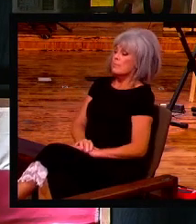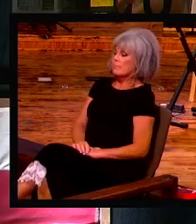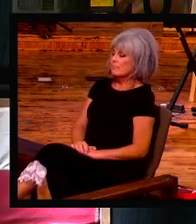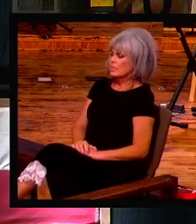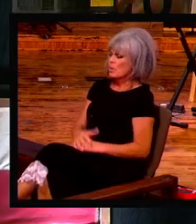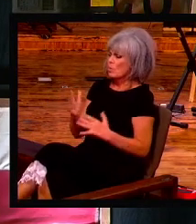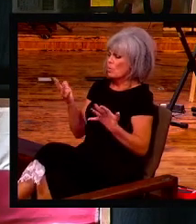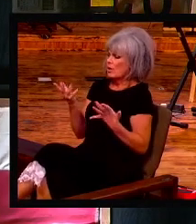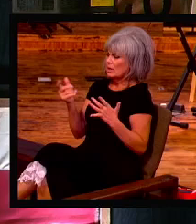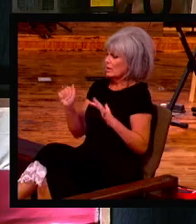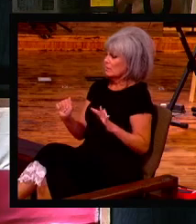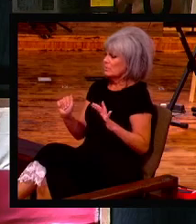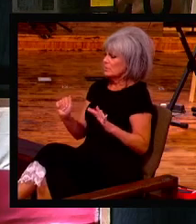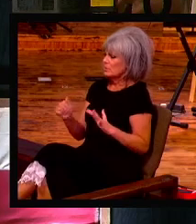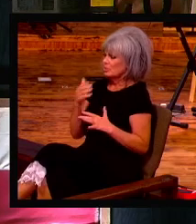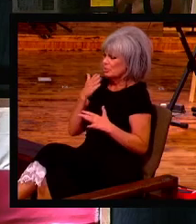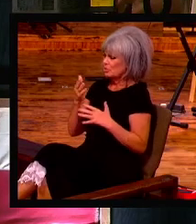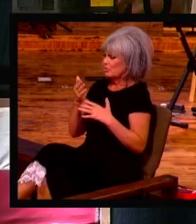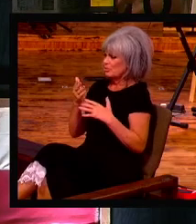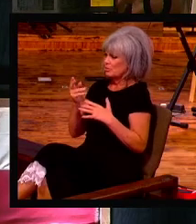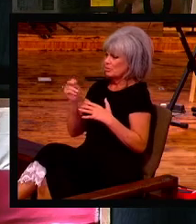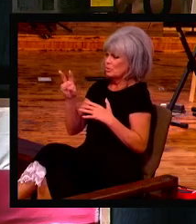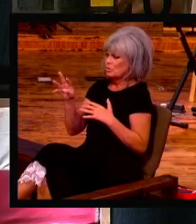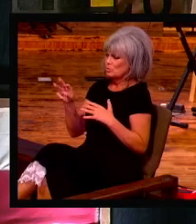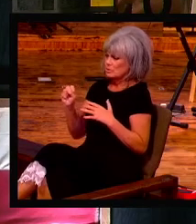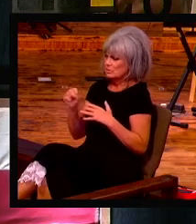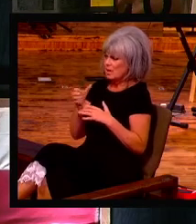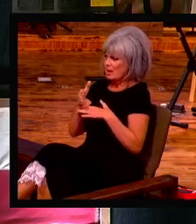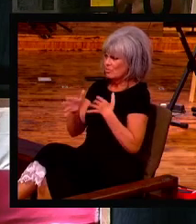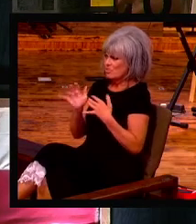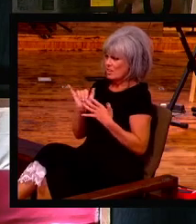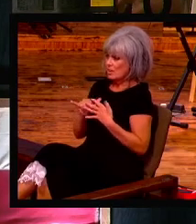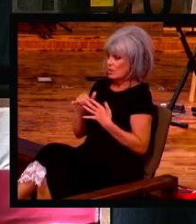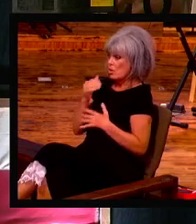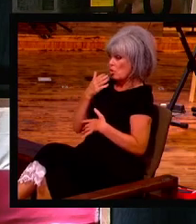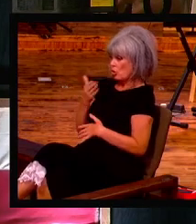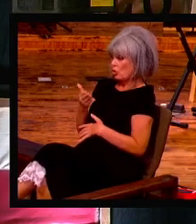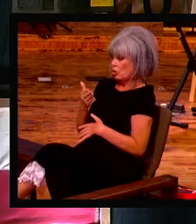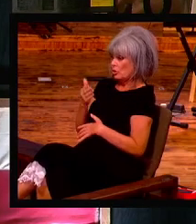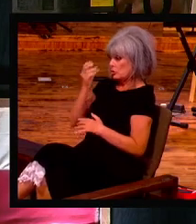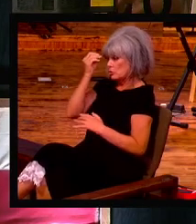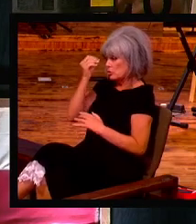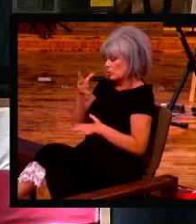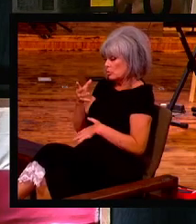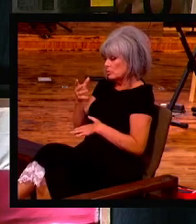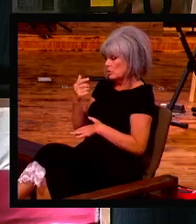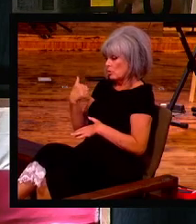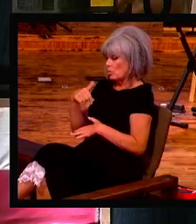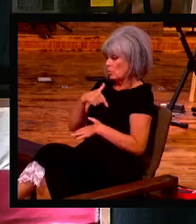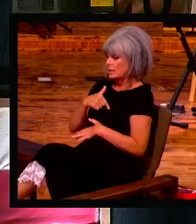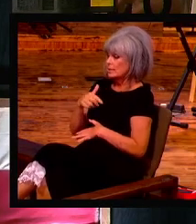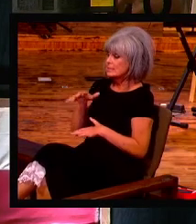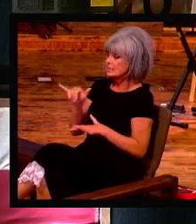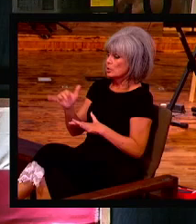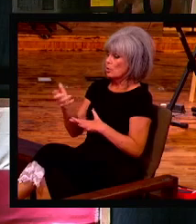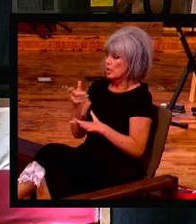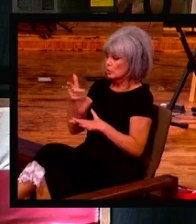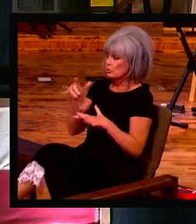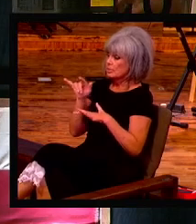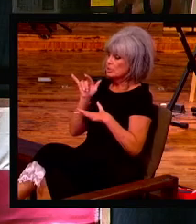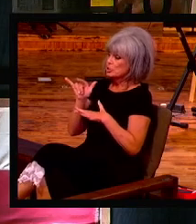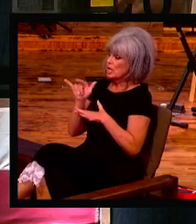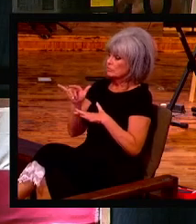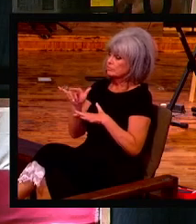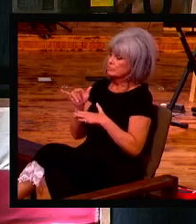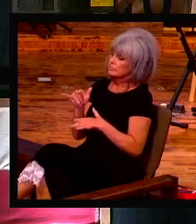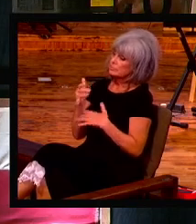what could possibly be good news after that? They said, the good news is we still want you to be a New York Jet. How many